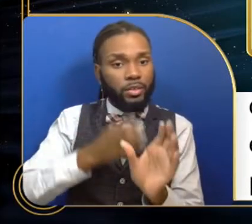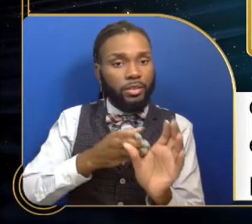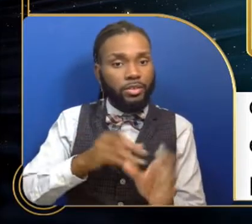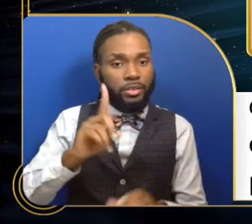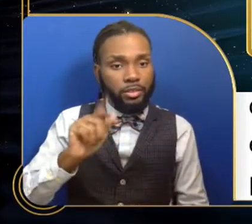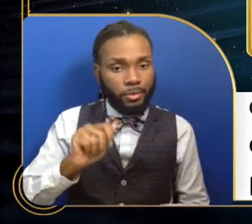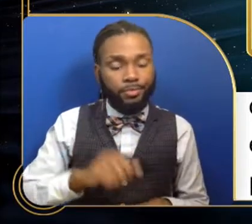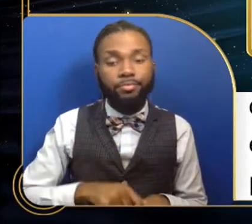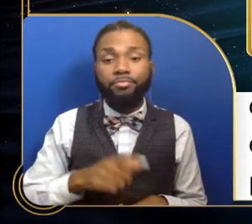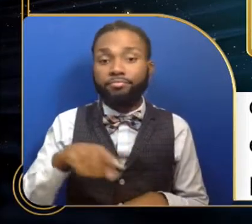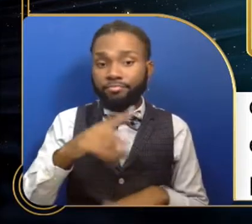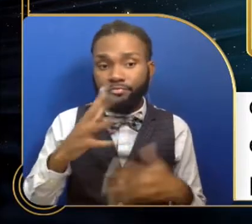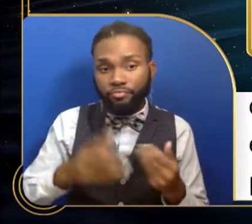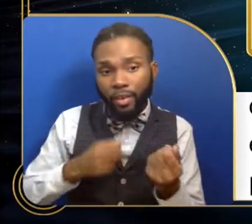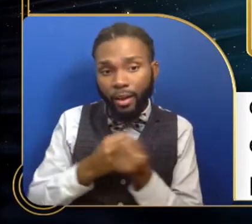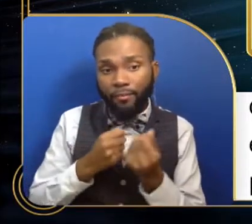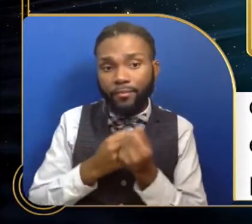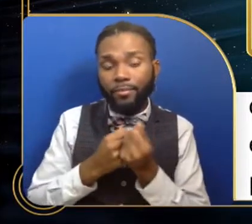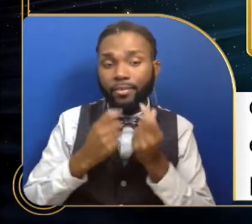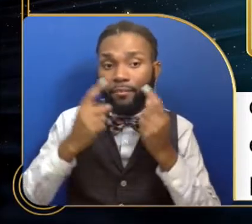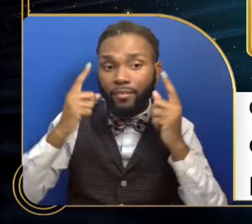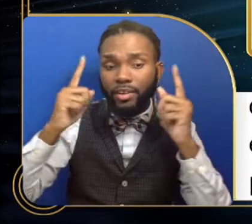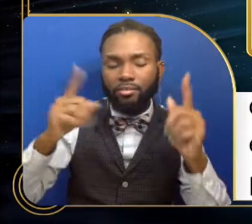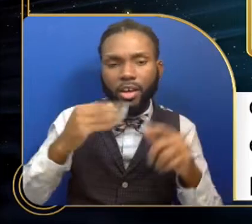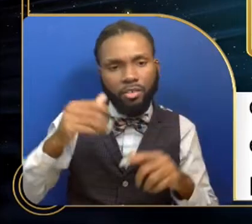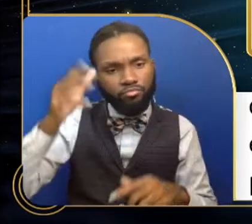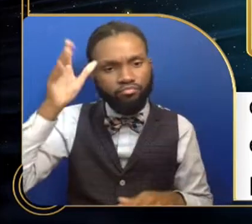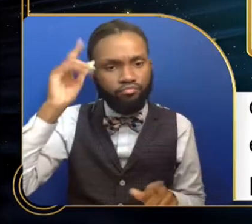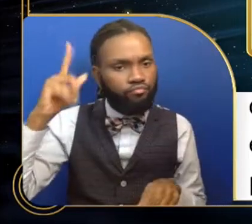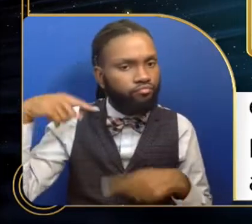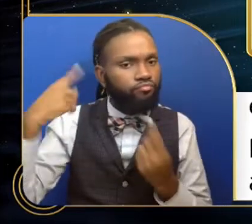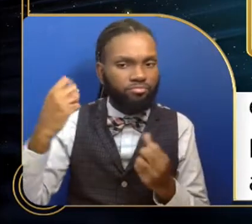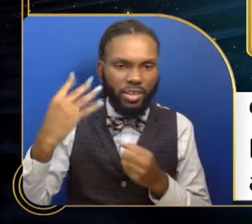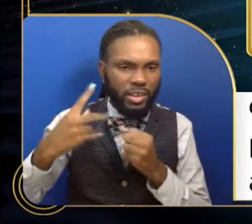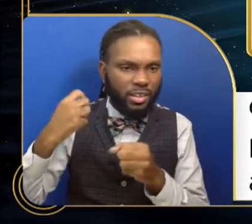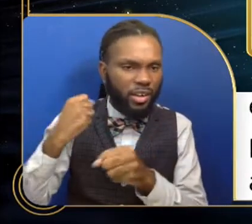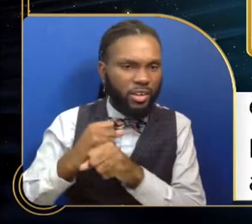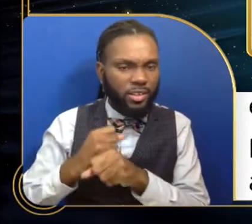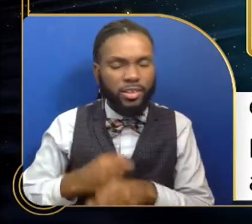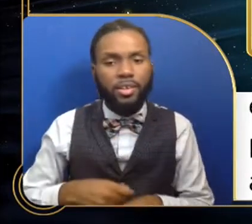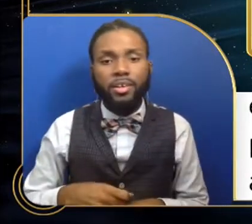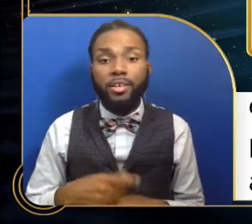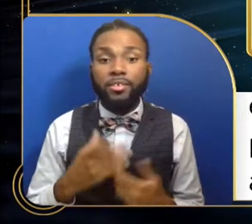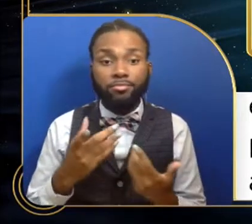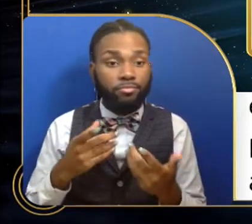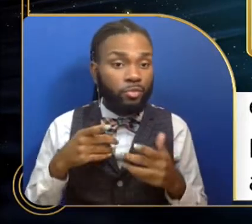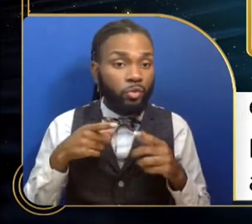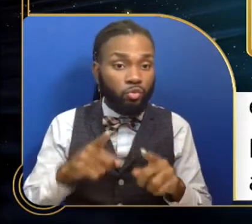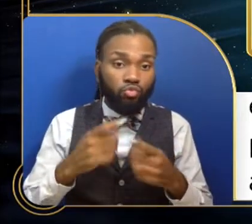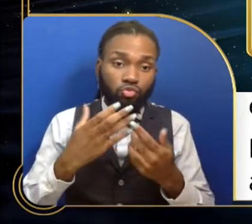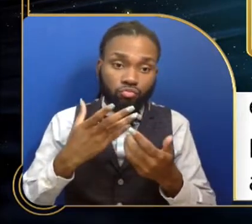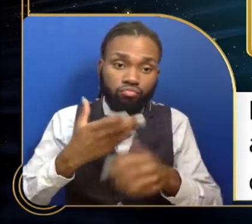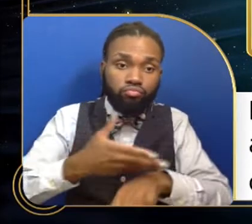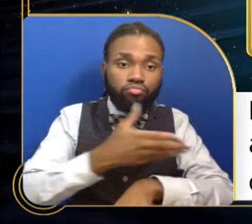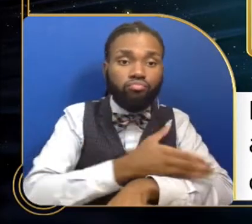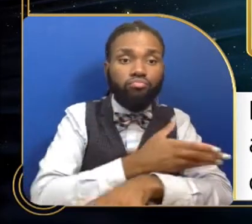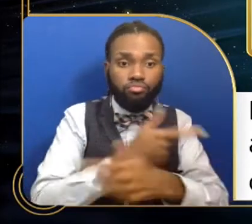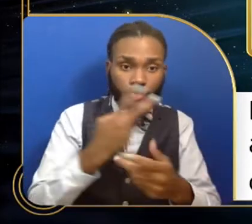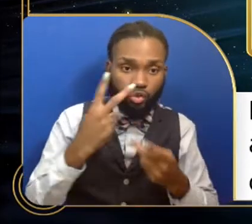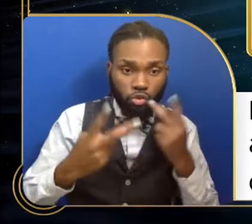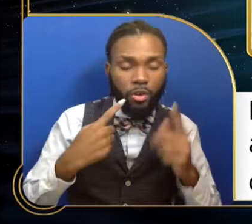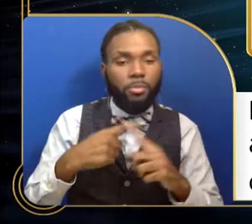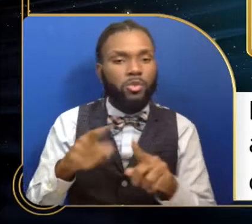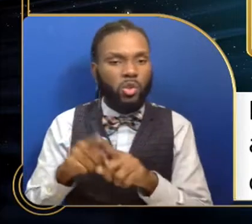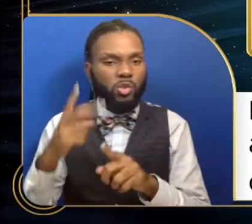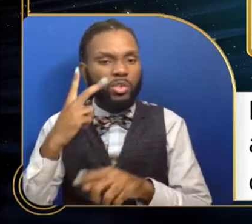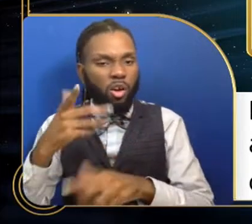advocated effectively and relentlessly over many decades through times of progress as well as times of setbacks, never